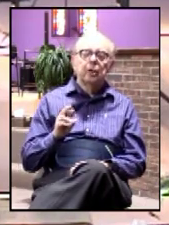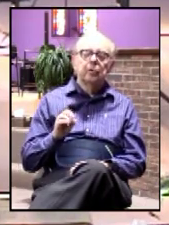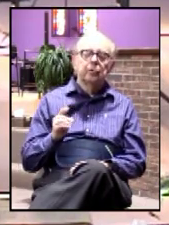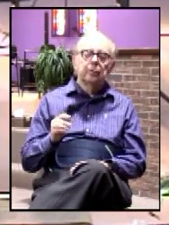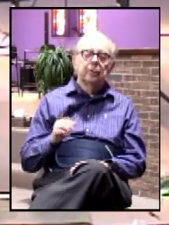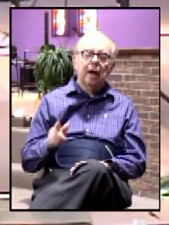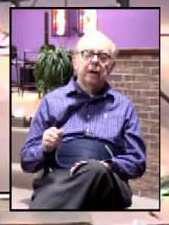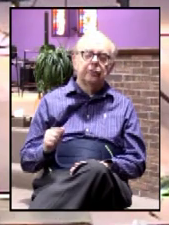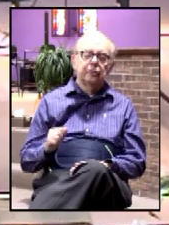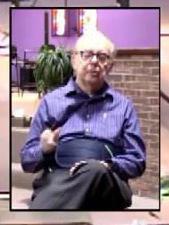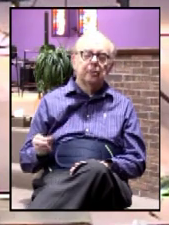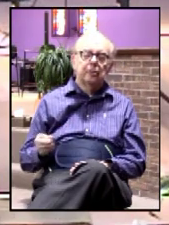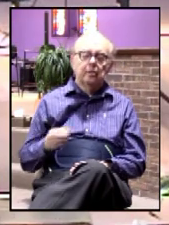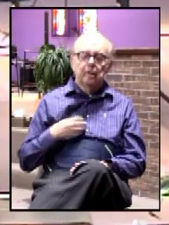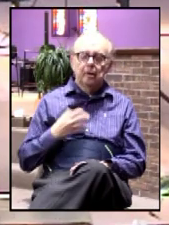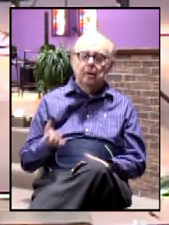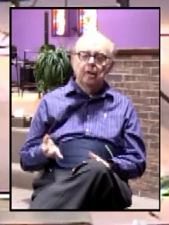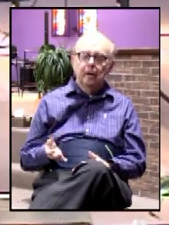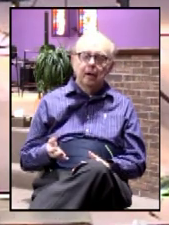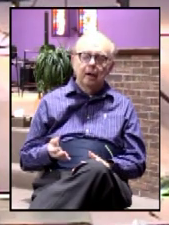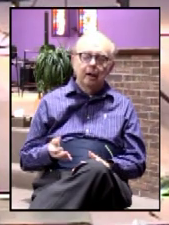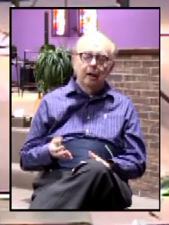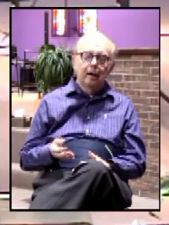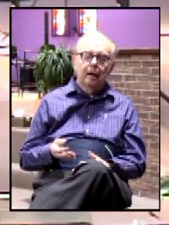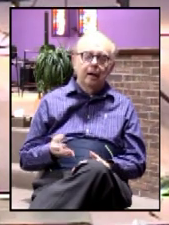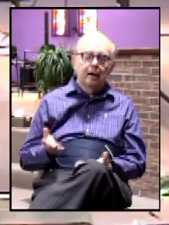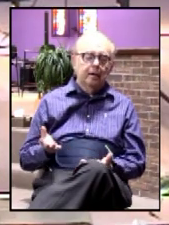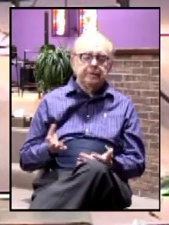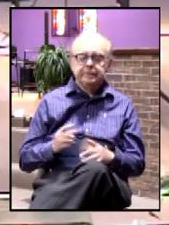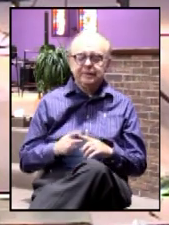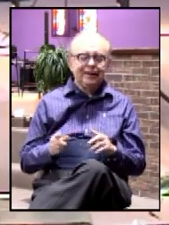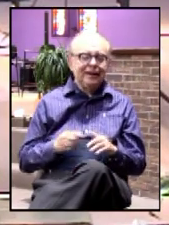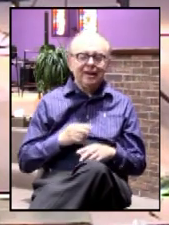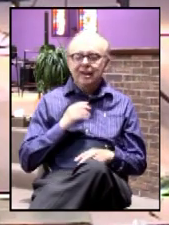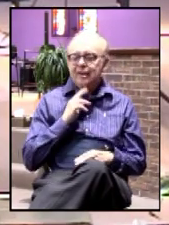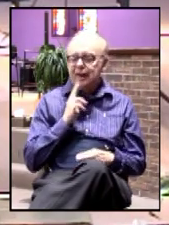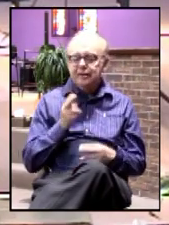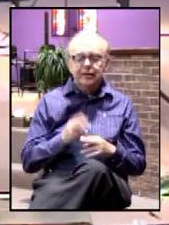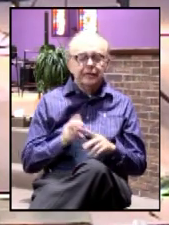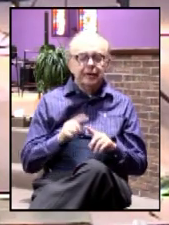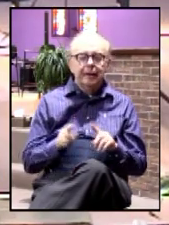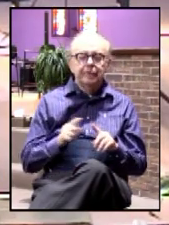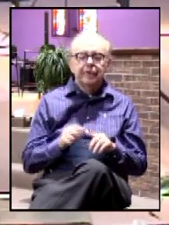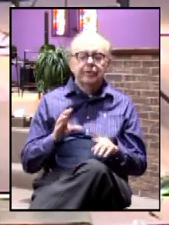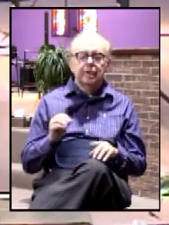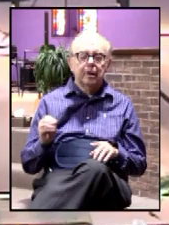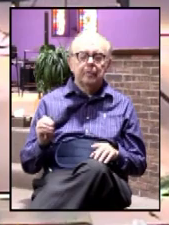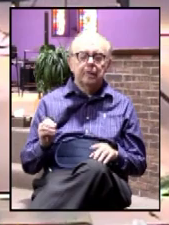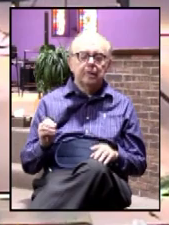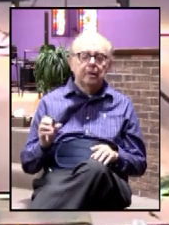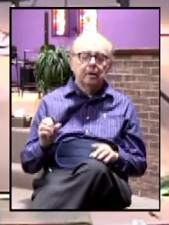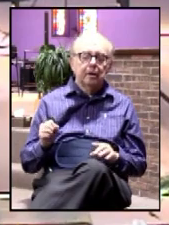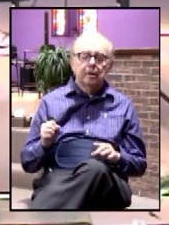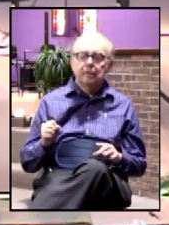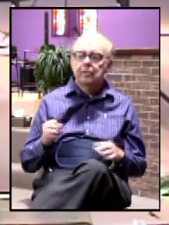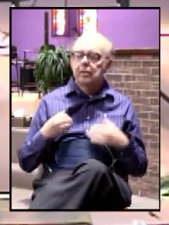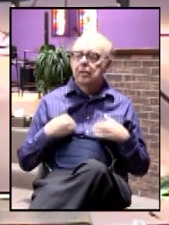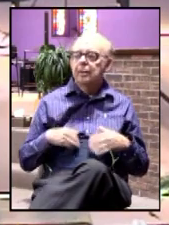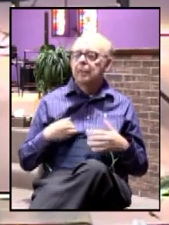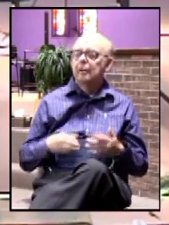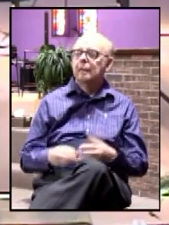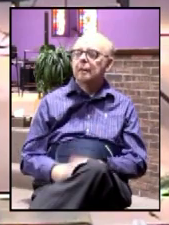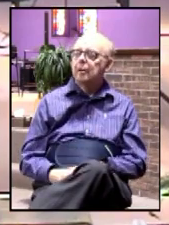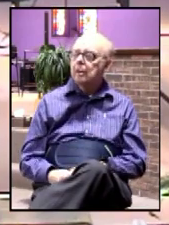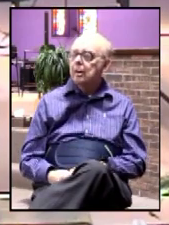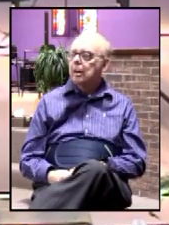I don't know, what is it? NY Kentucky 25 or something? NYKY something? I don't know what it